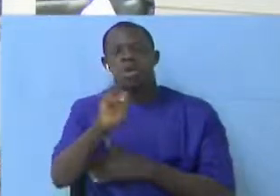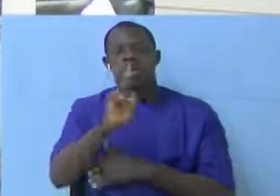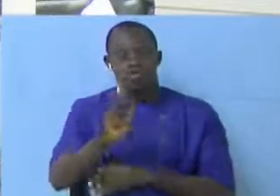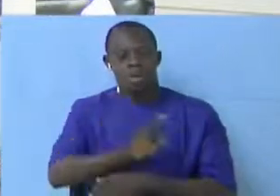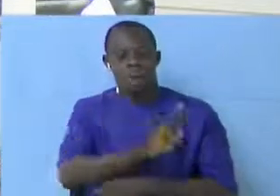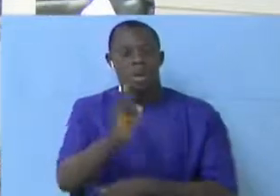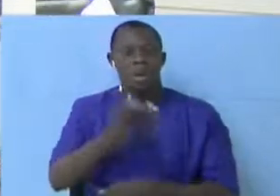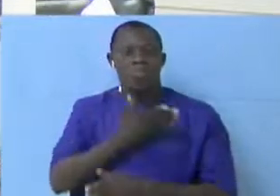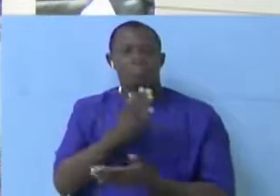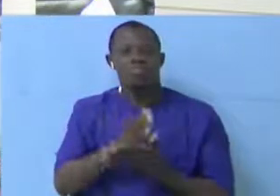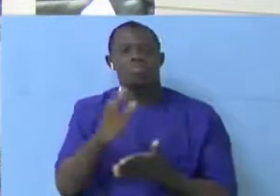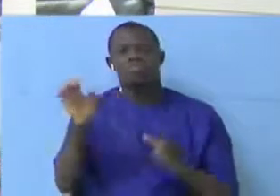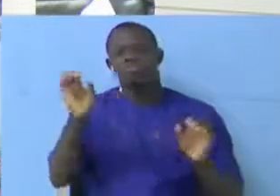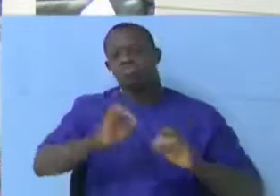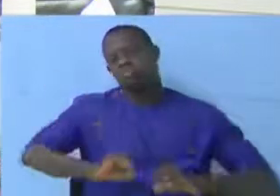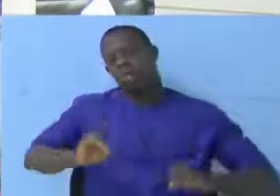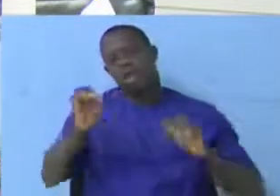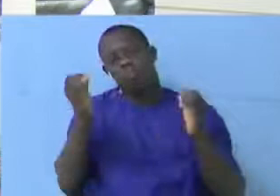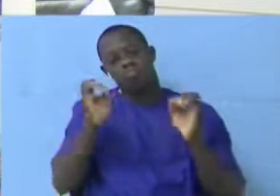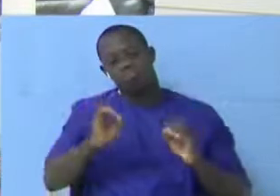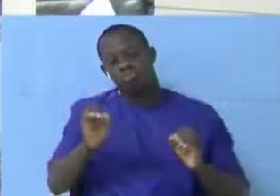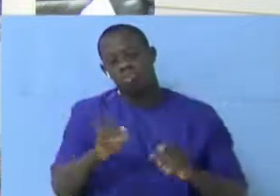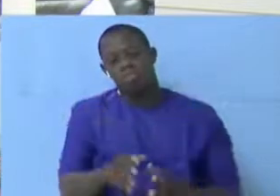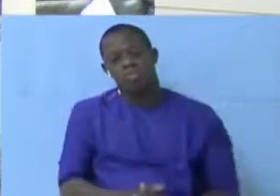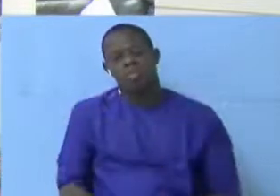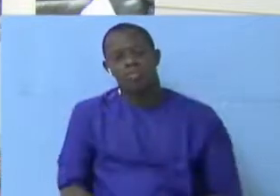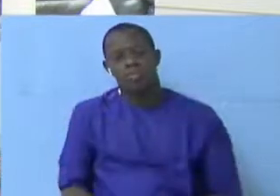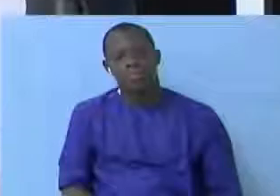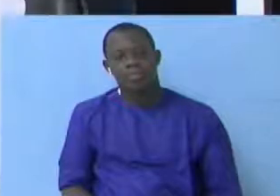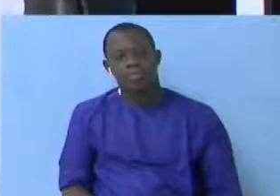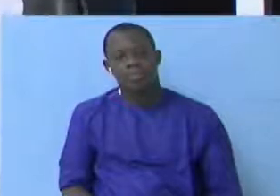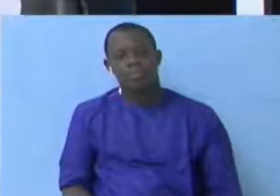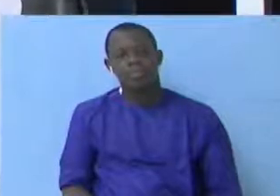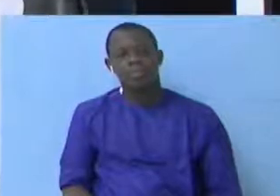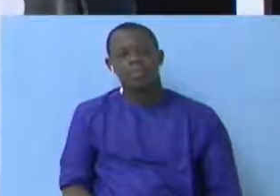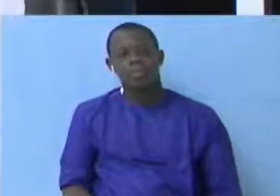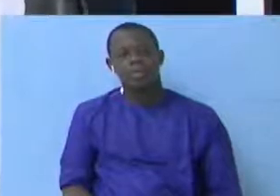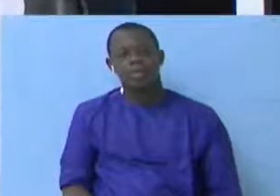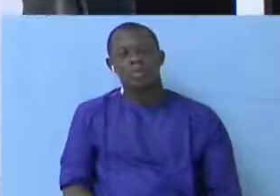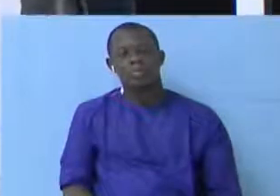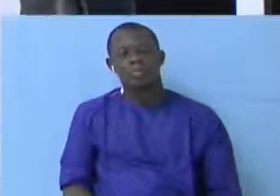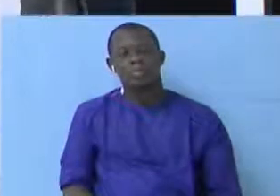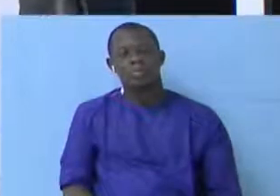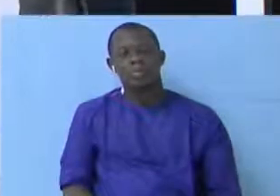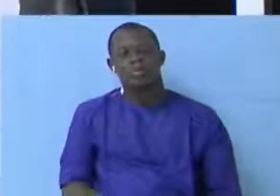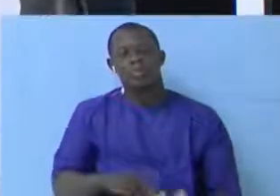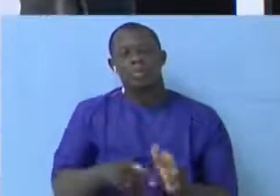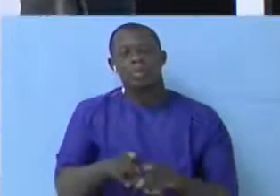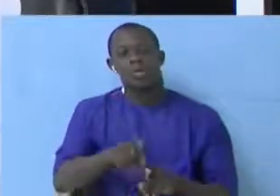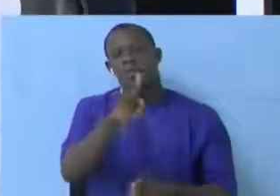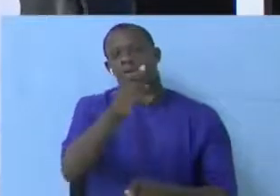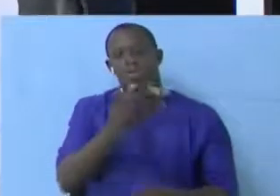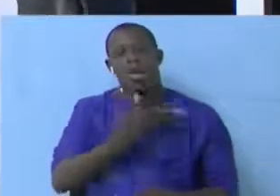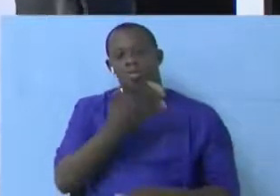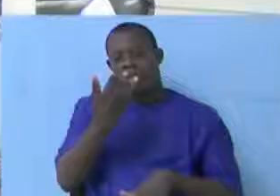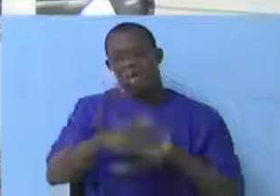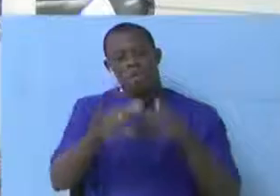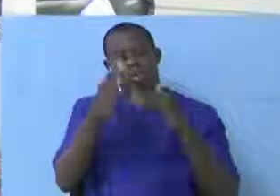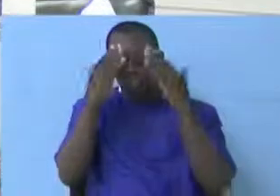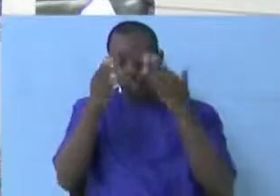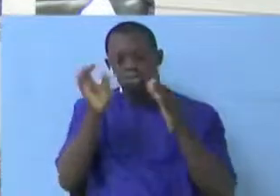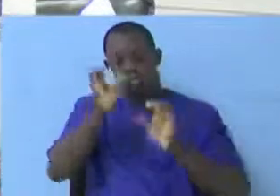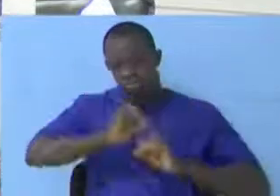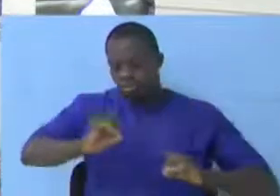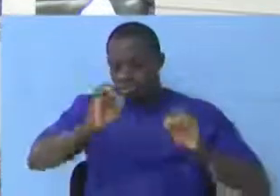nothing. Okay, so you have never known anything about them from that one day only. You